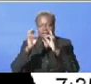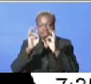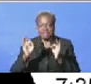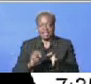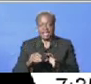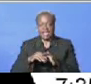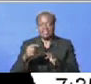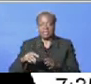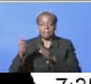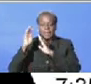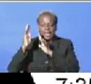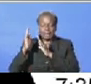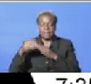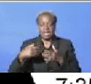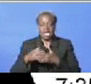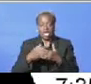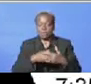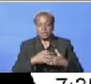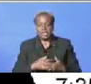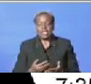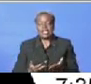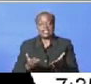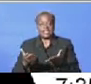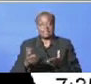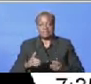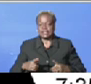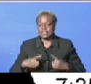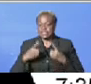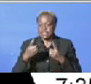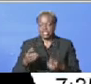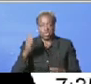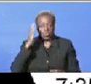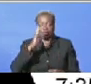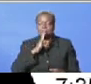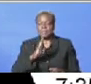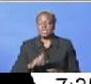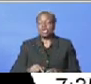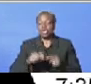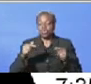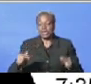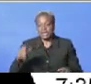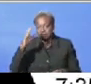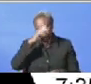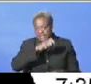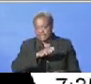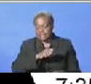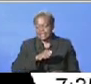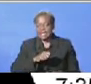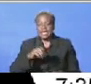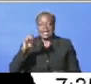who served with distinction, he will be greatly missed. Dr. Eneas is survived by his wife,